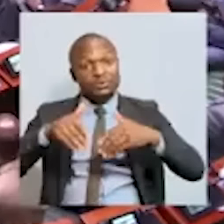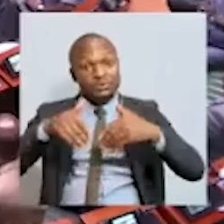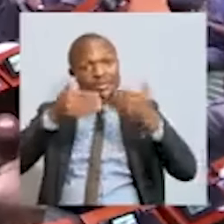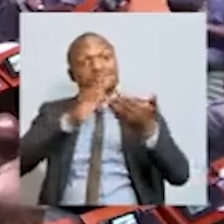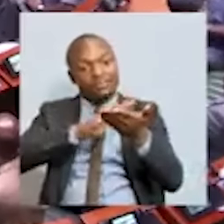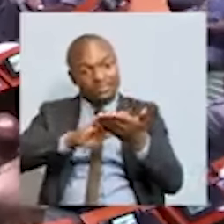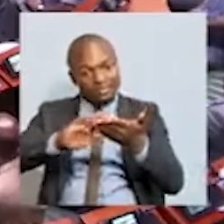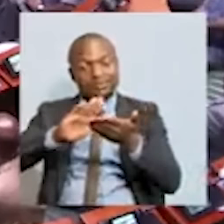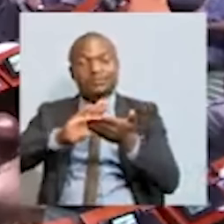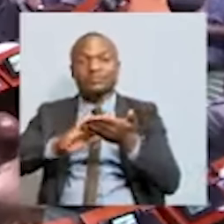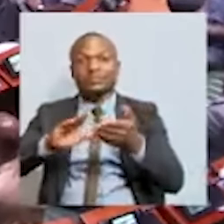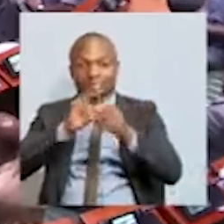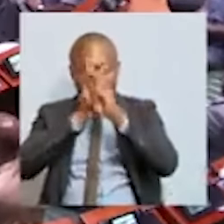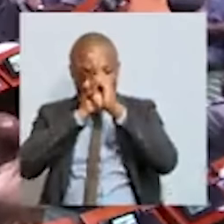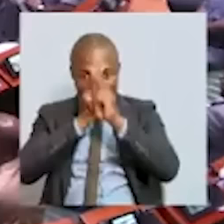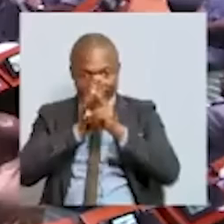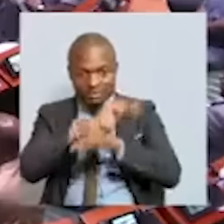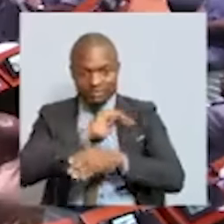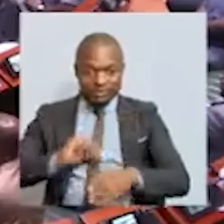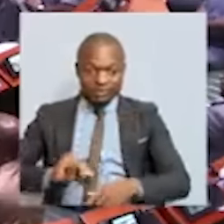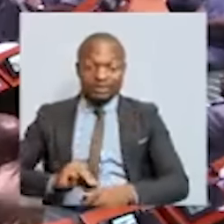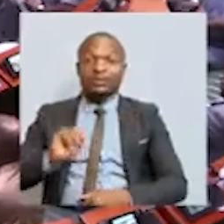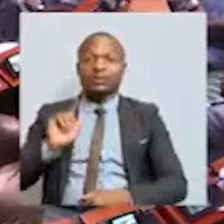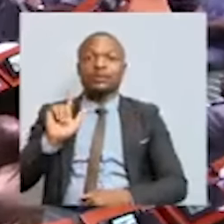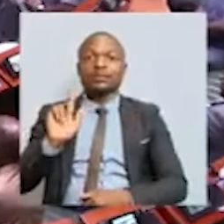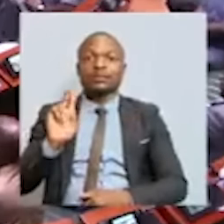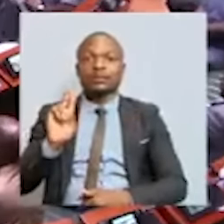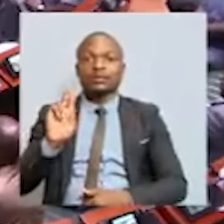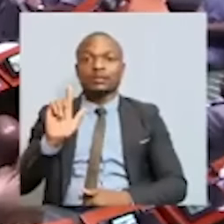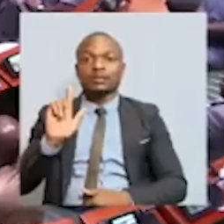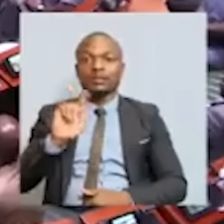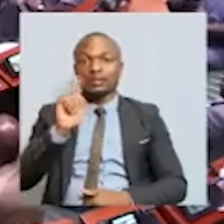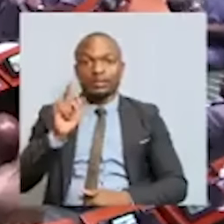The honorable member for Lumezi, please, you can go ahead.